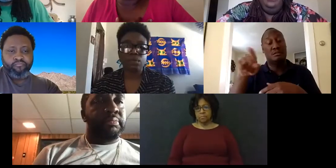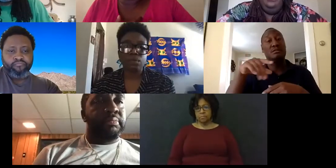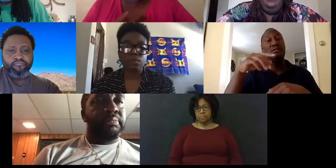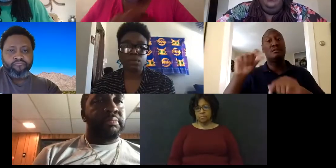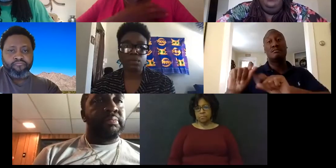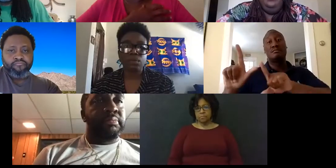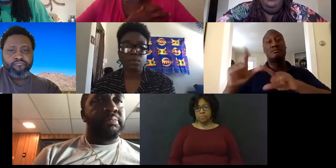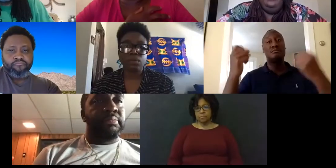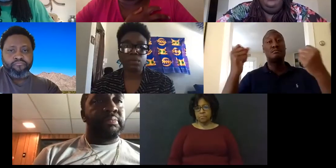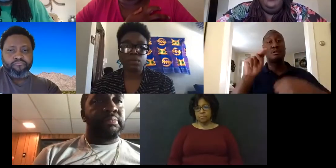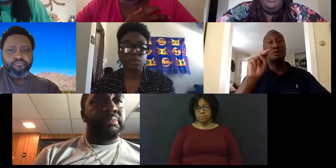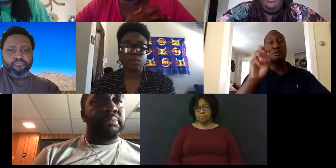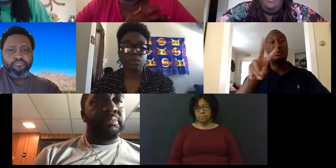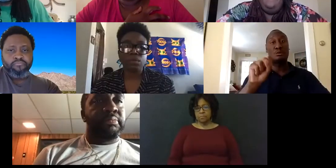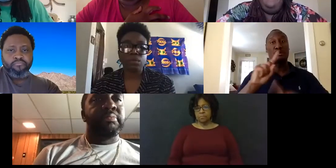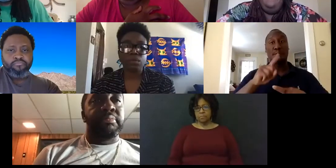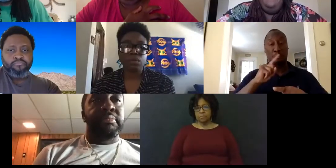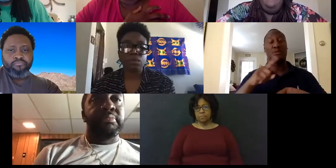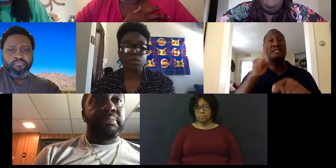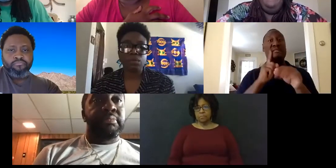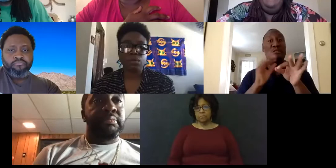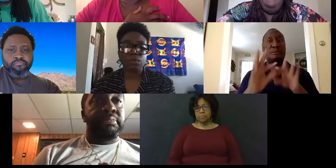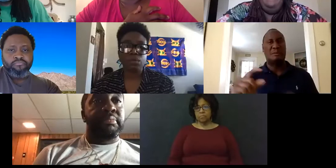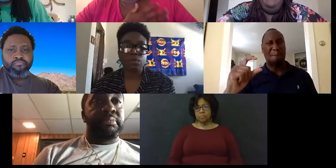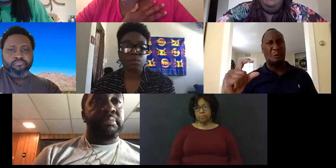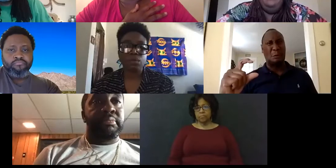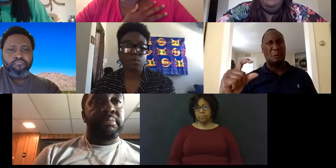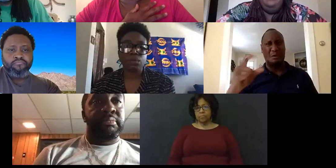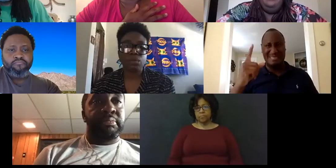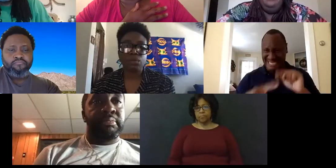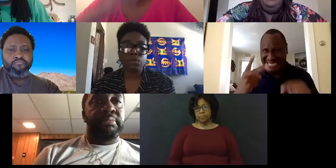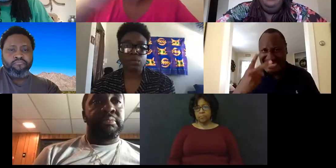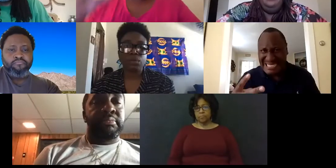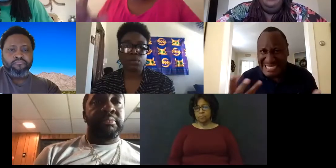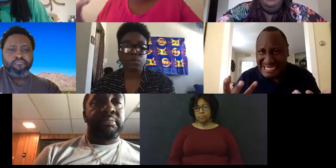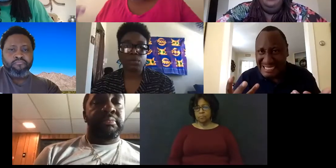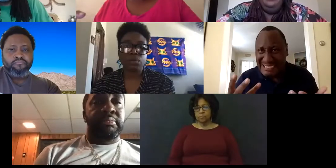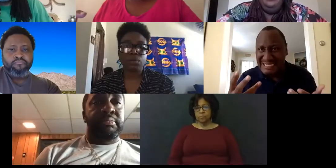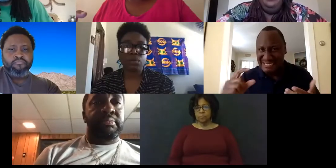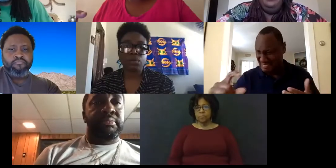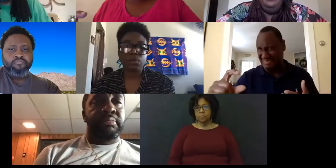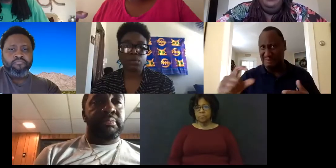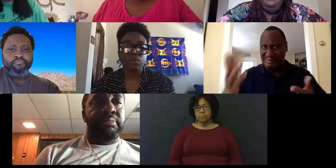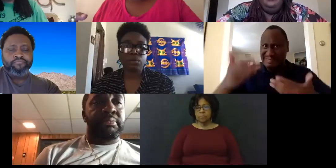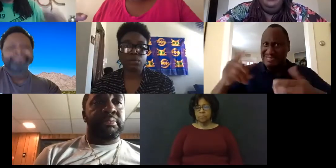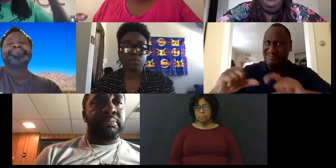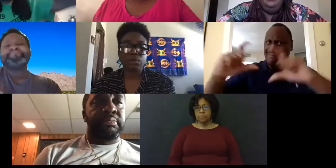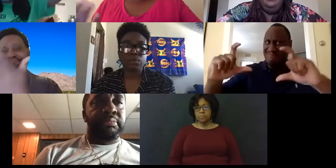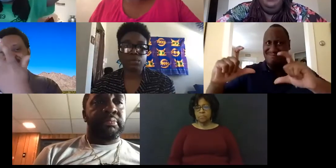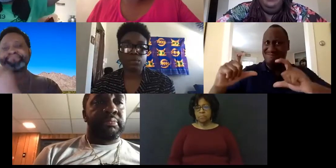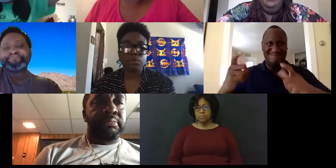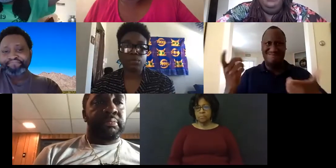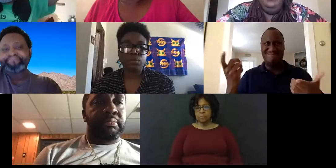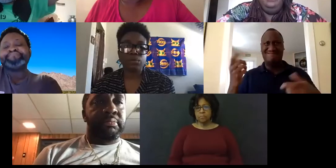And at the same time in New York, you know, they had interpreters in a small bubble and